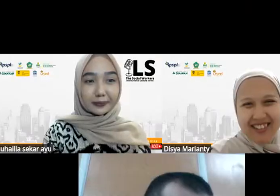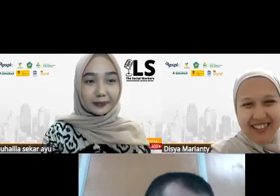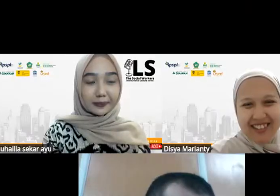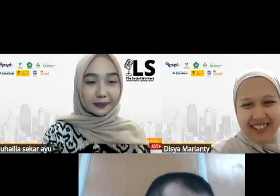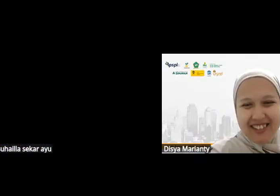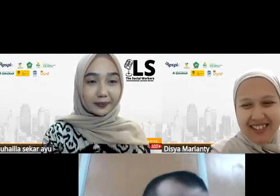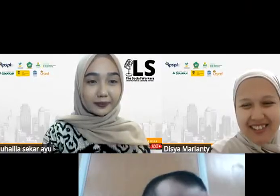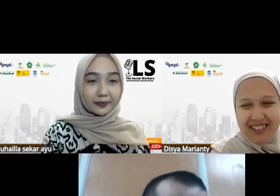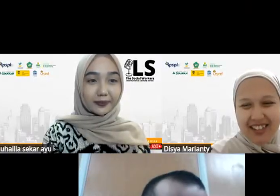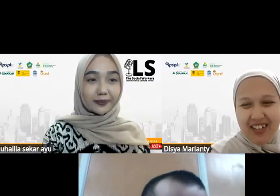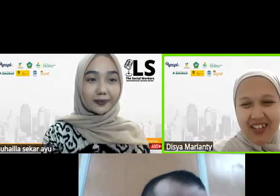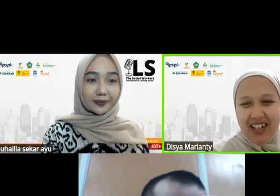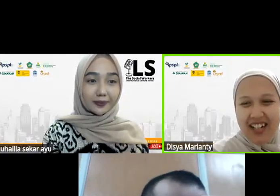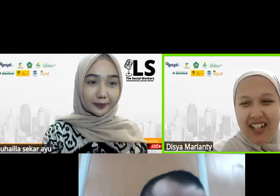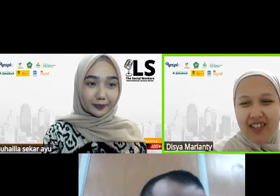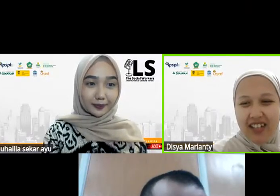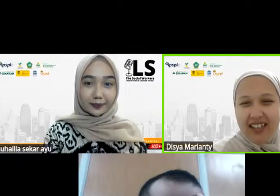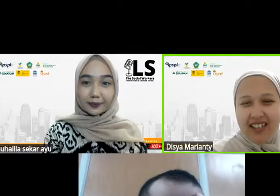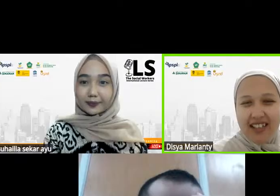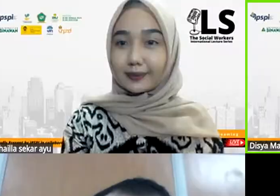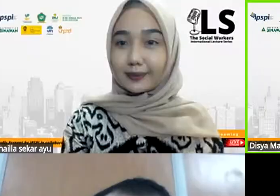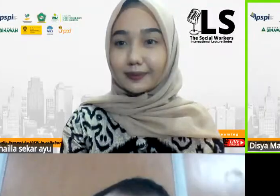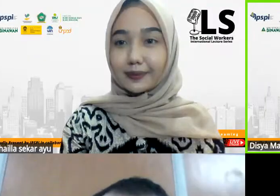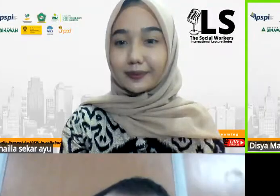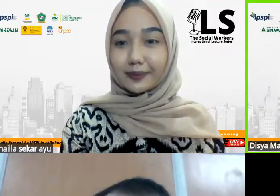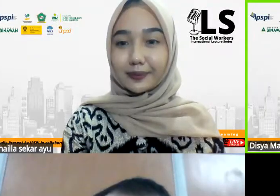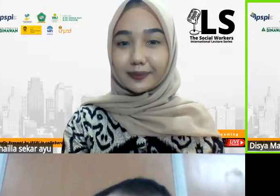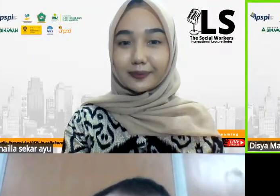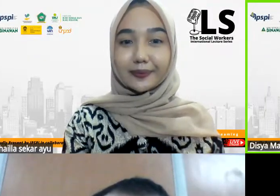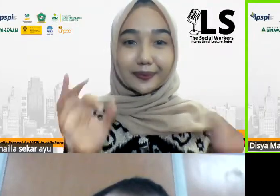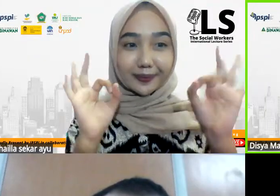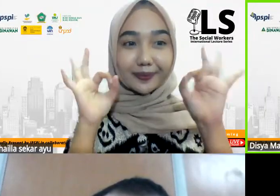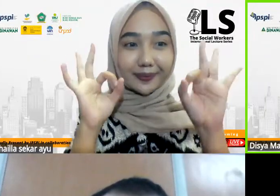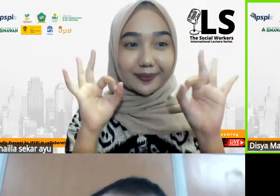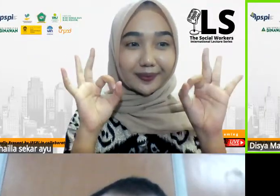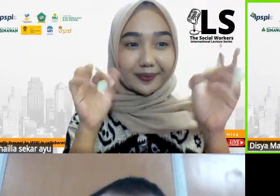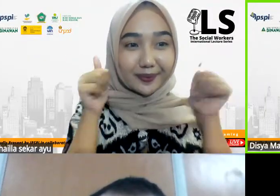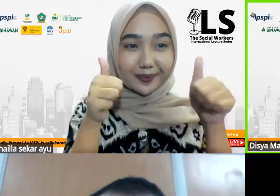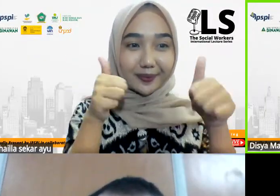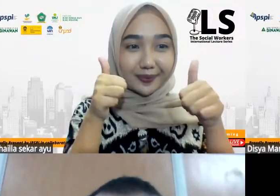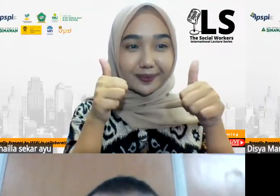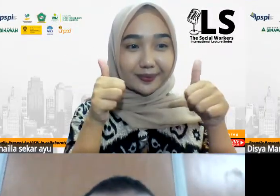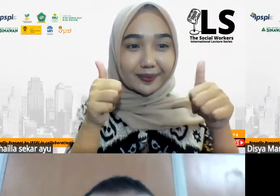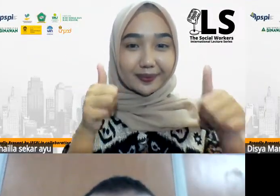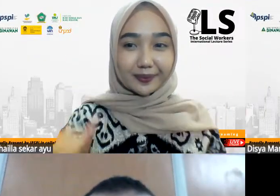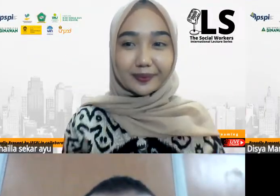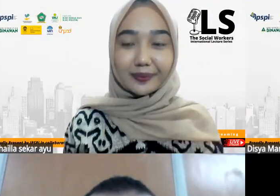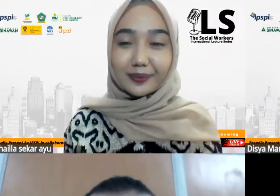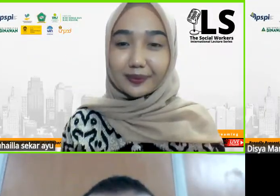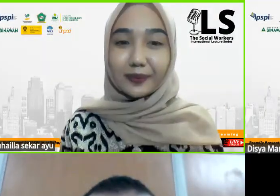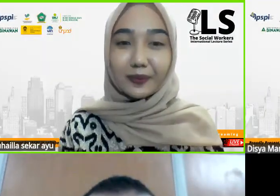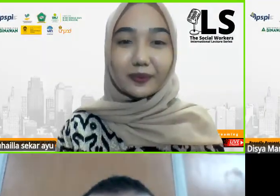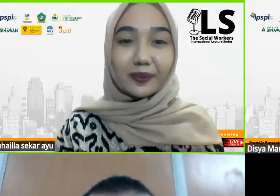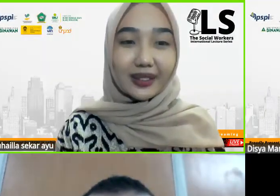you. All right, I will end it. Thank you, everyone. Thank See you, you. Mbak Disha. Thank